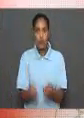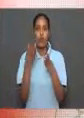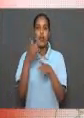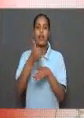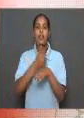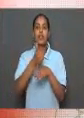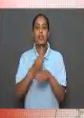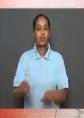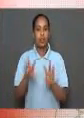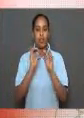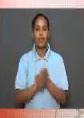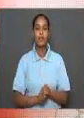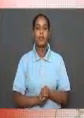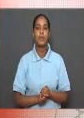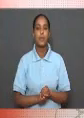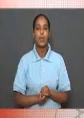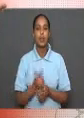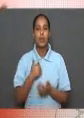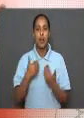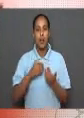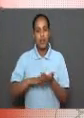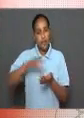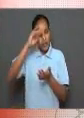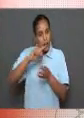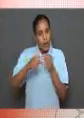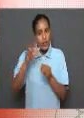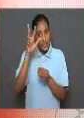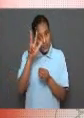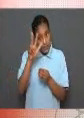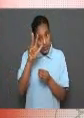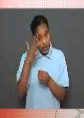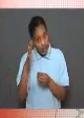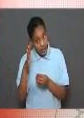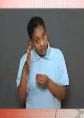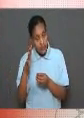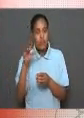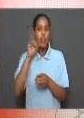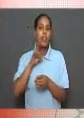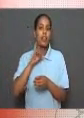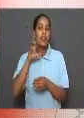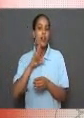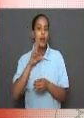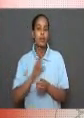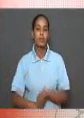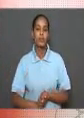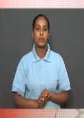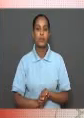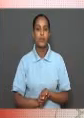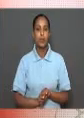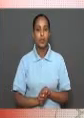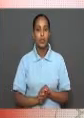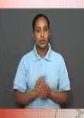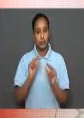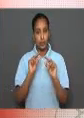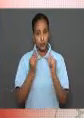more activity, students. We have learned about 3 kinds of synthetic rubber.